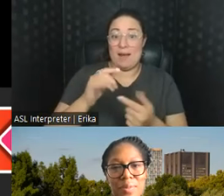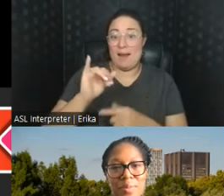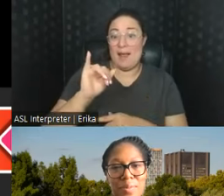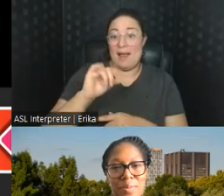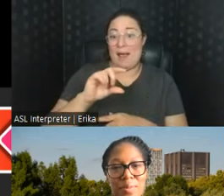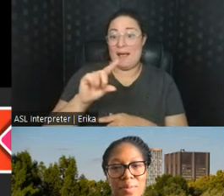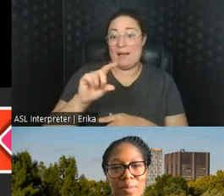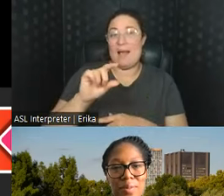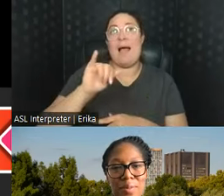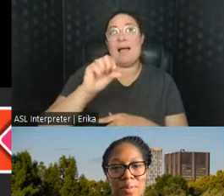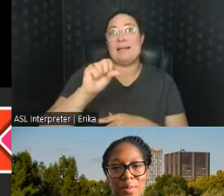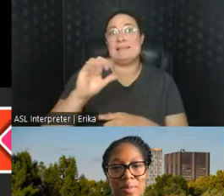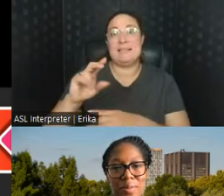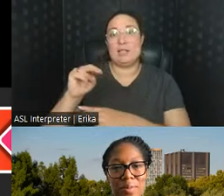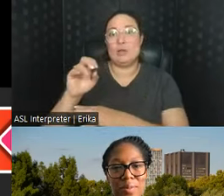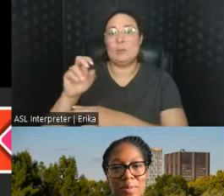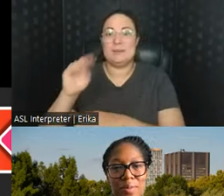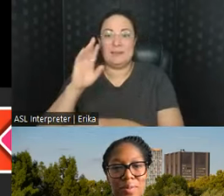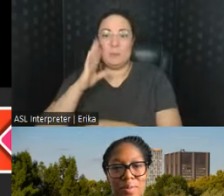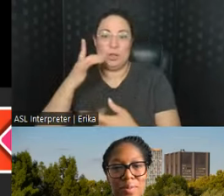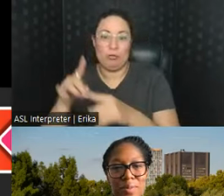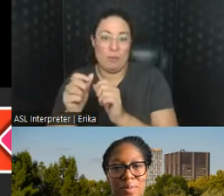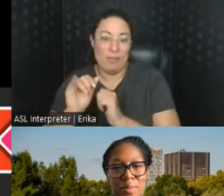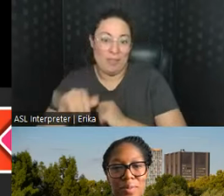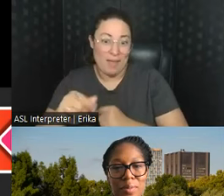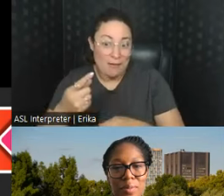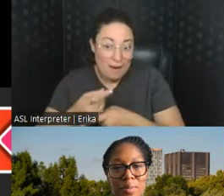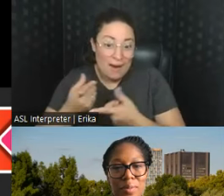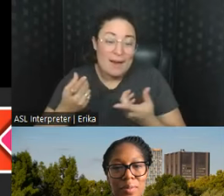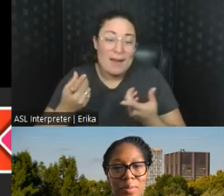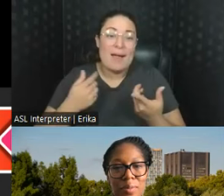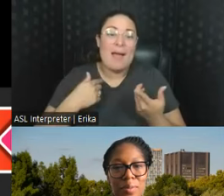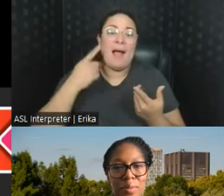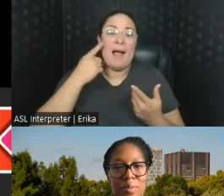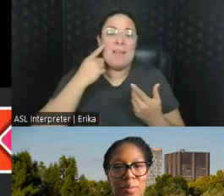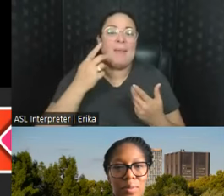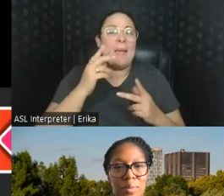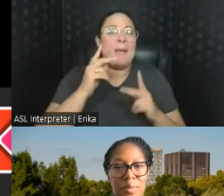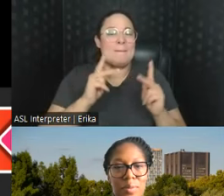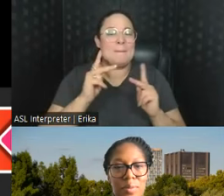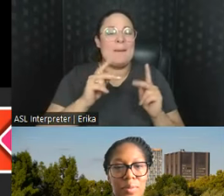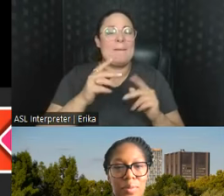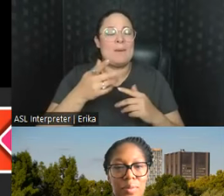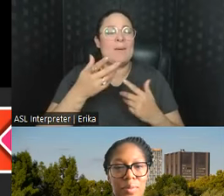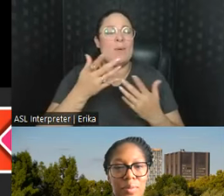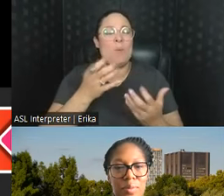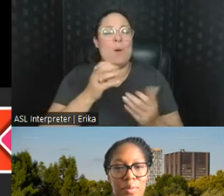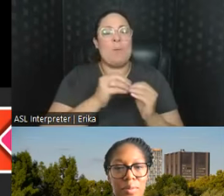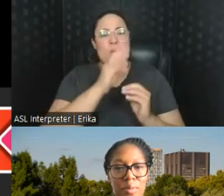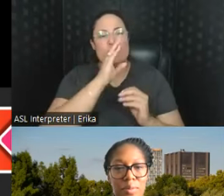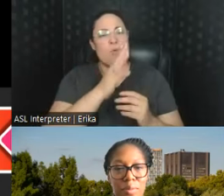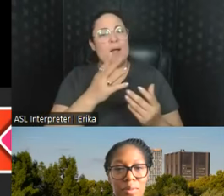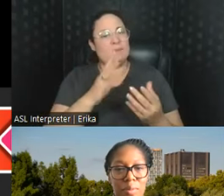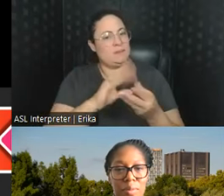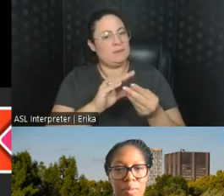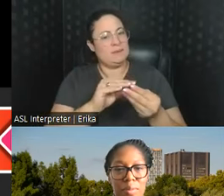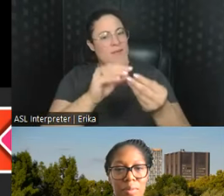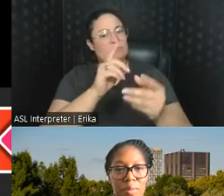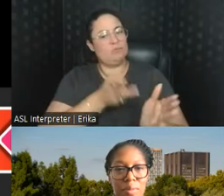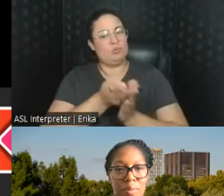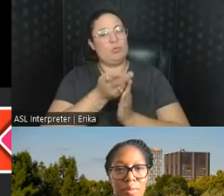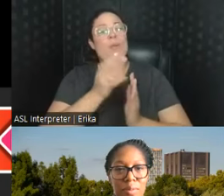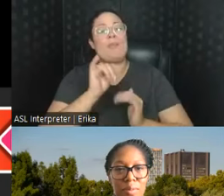at by saying that? I think what the community appreciates is a bit of directness nowadays. Let's call things out for what they are, because that's really the only